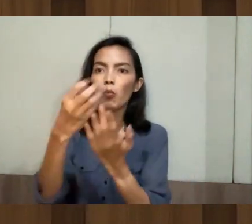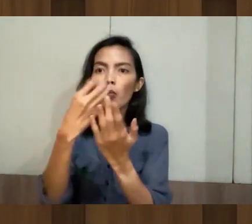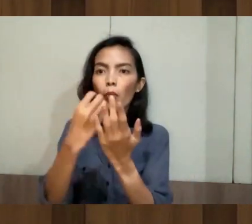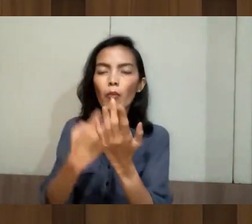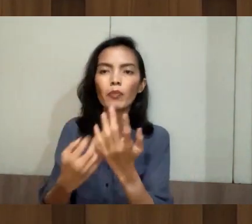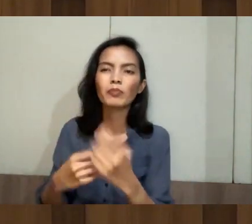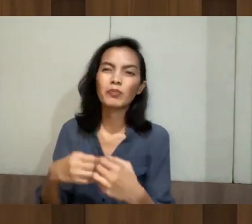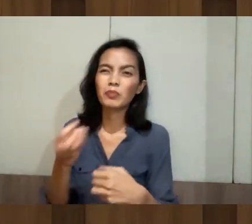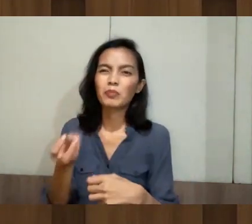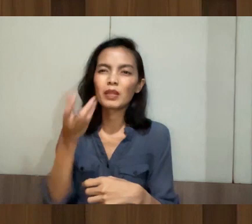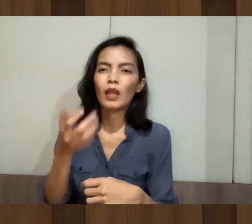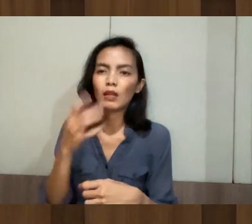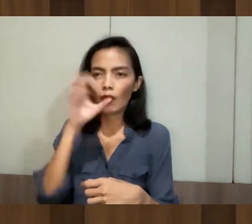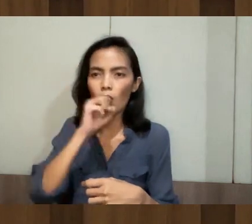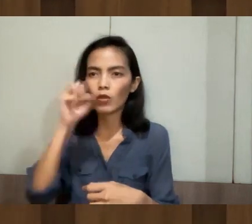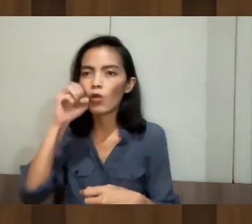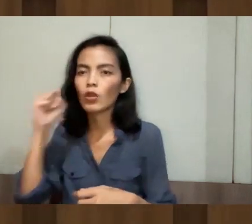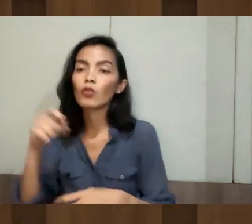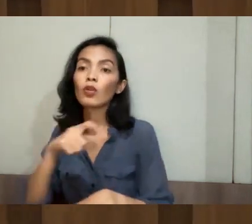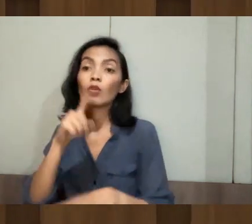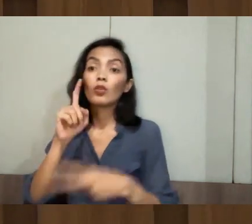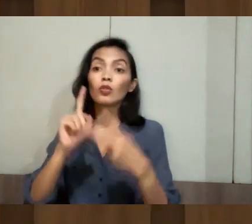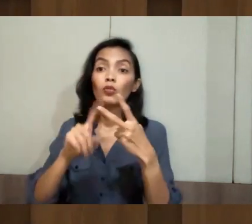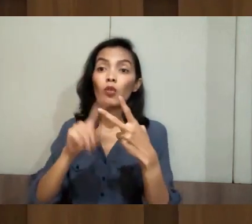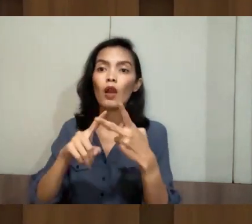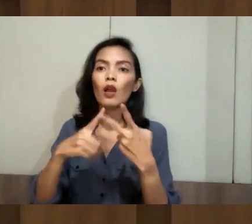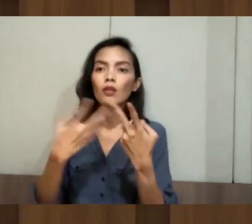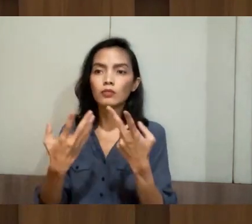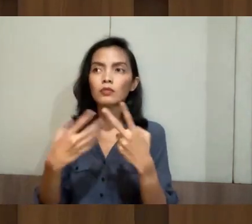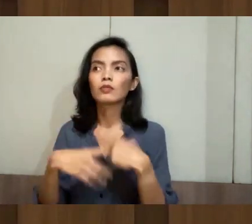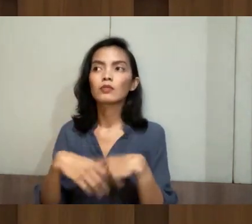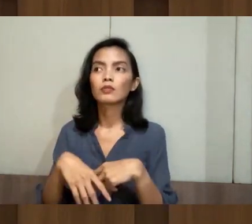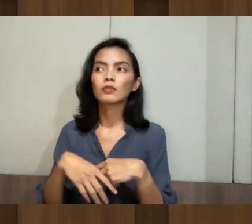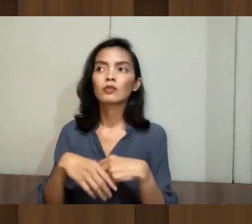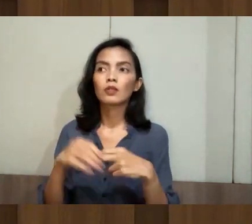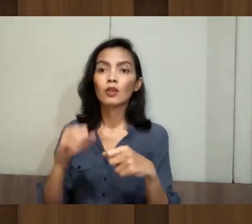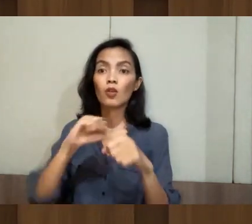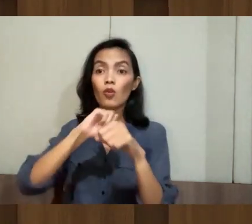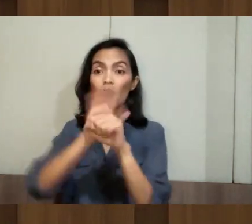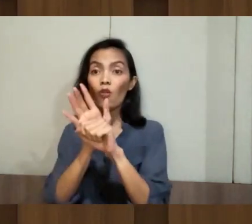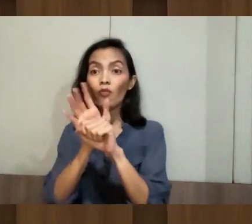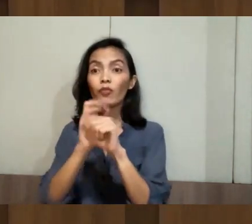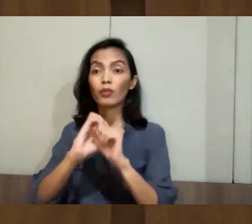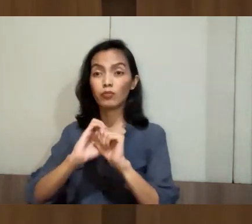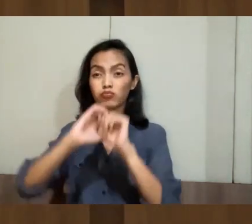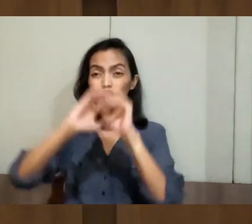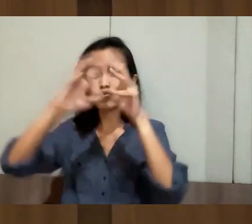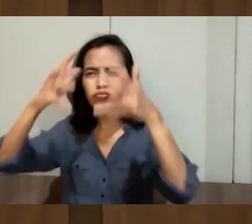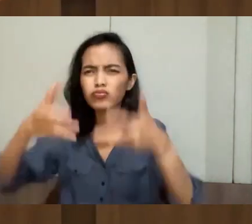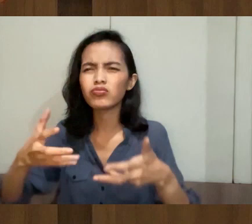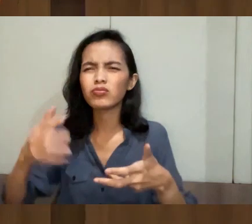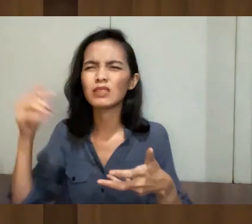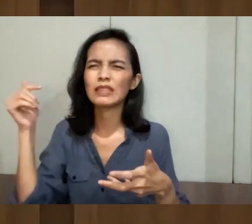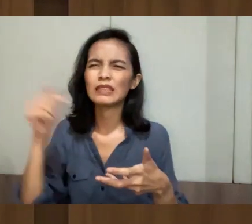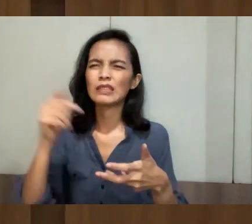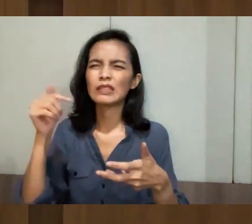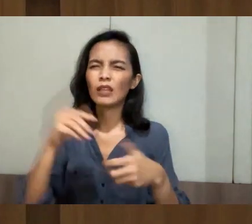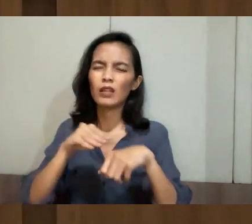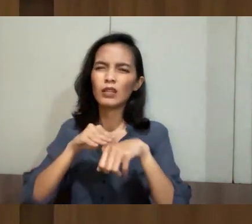just a millisecond. And the second factor that drives this lack of momentum is because of the